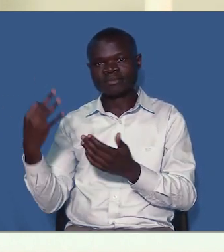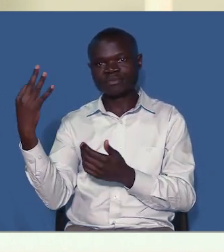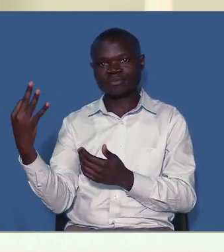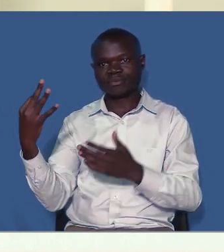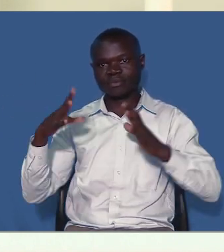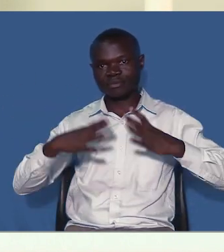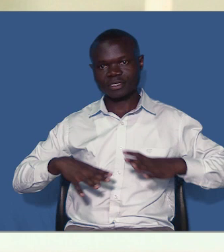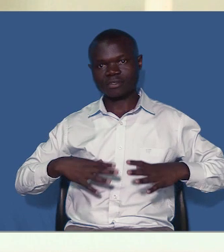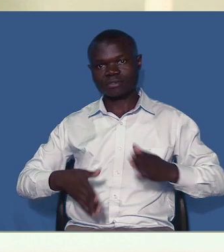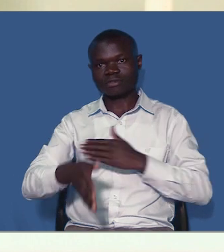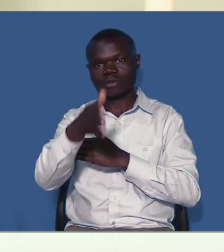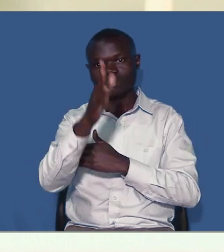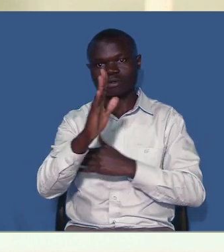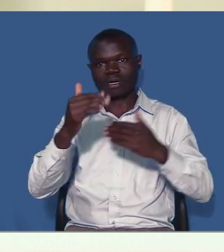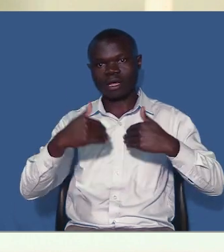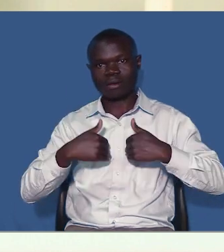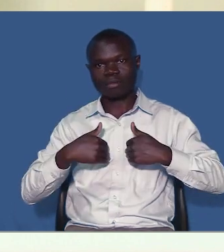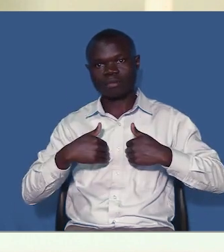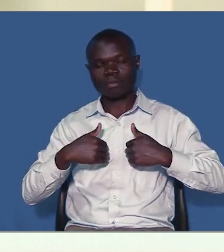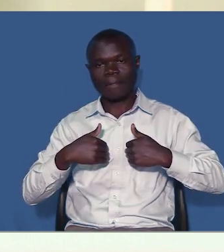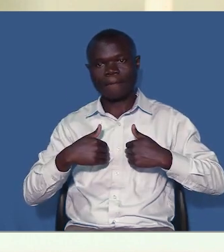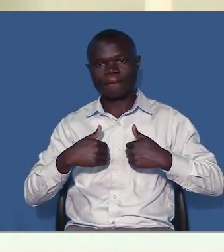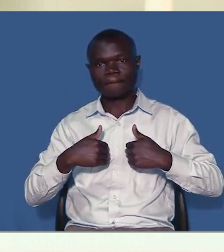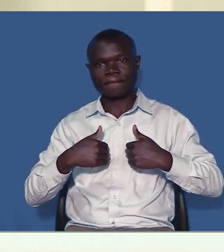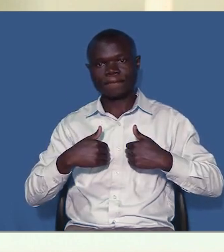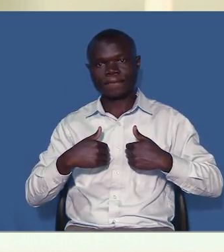persons of the Godhead.